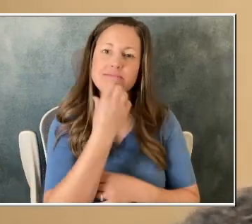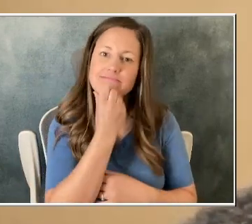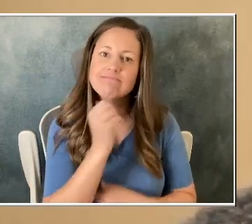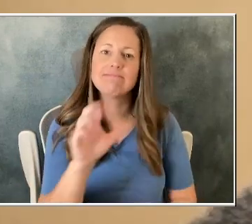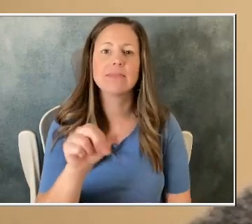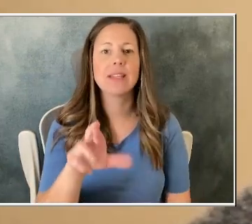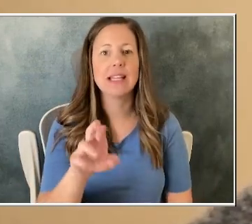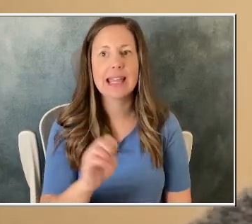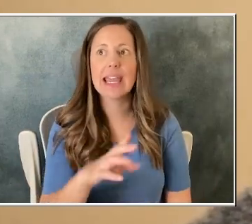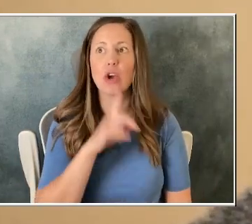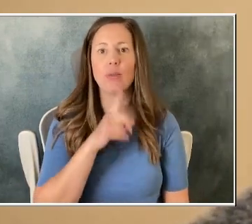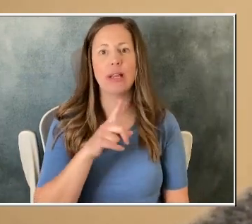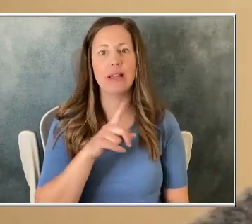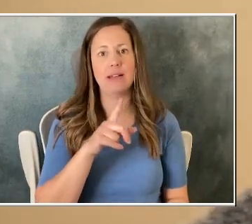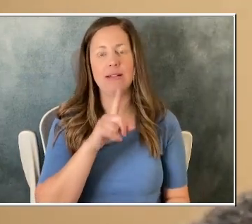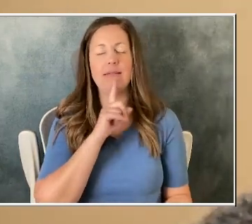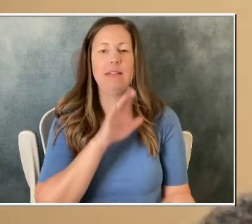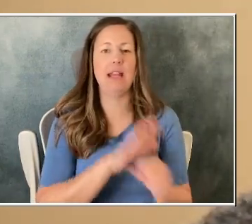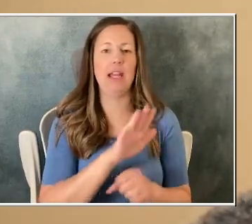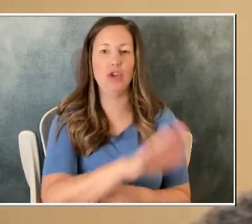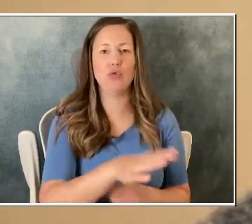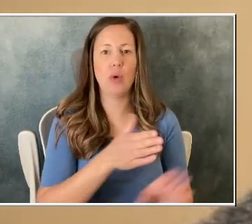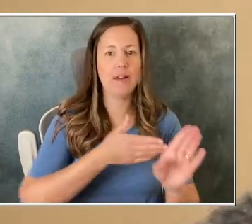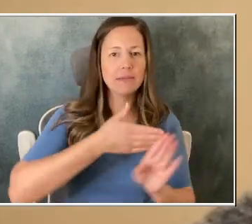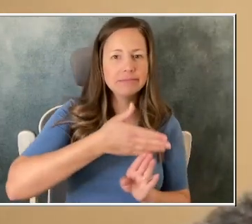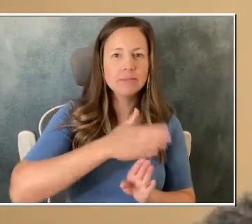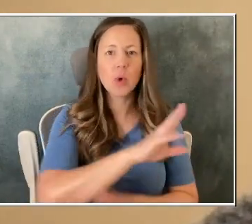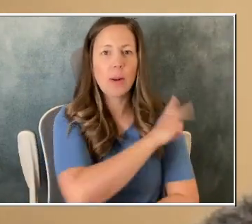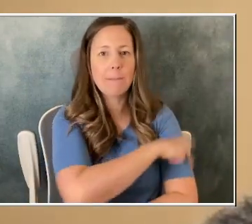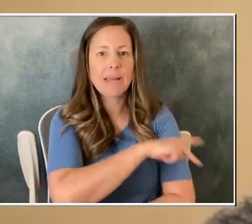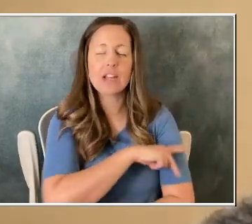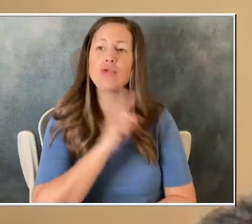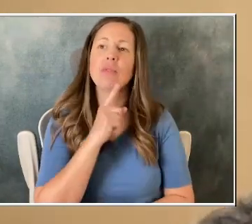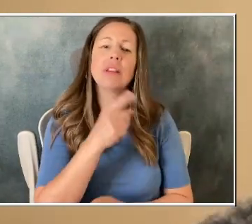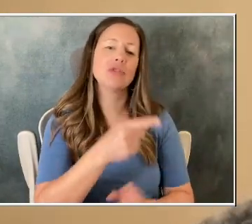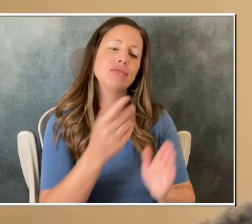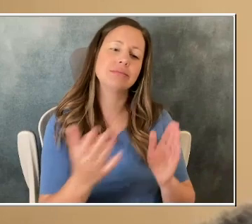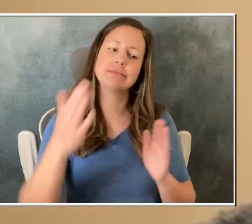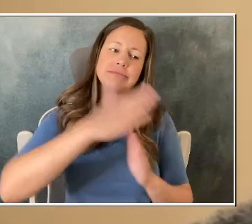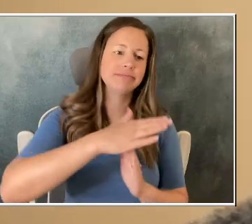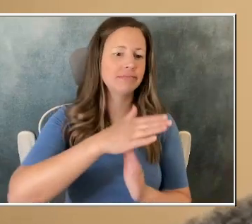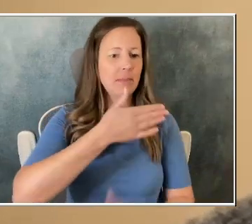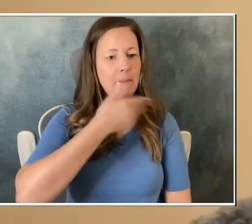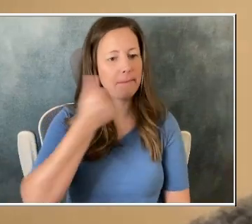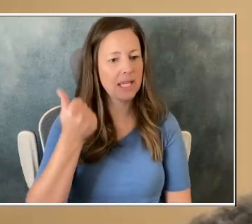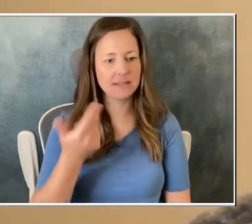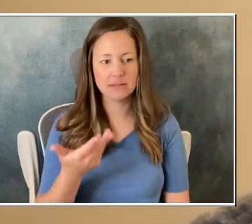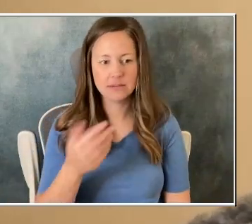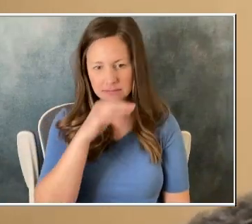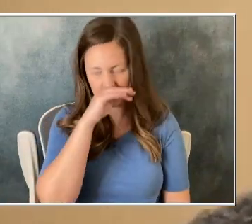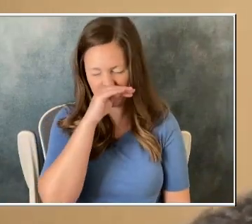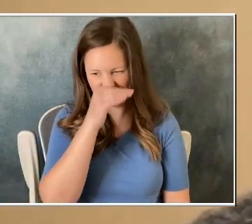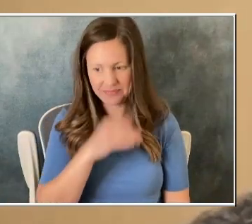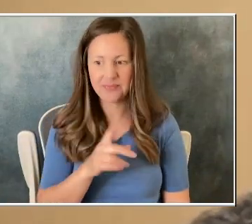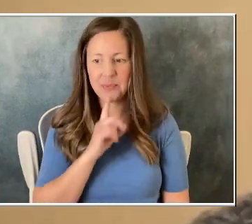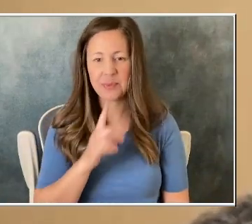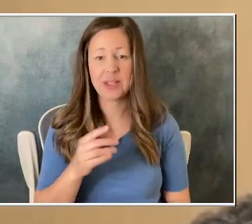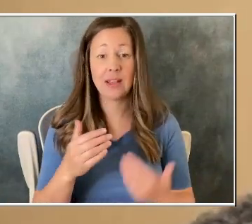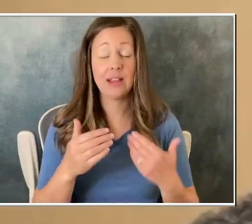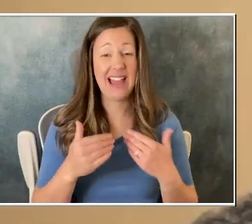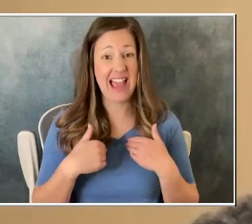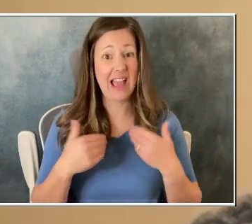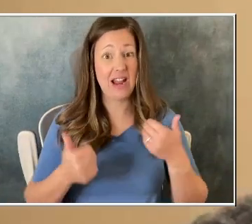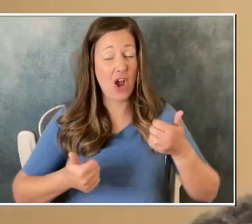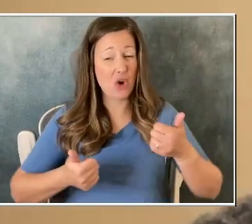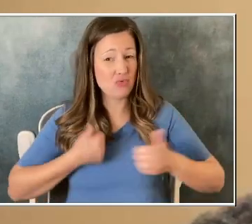dedication to her field and her patients is top notch. I had a very aggressive